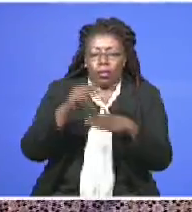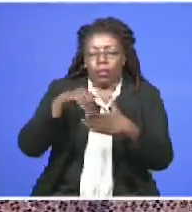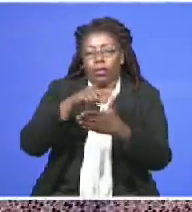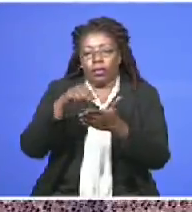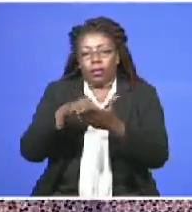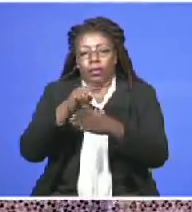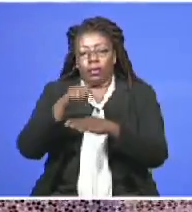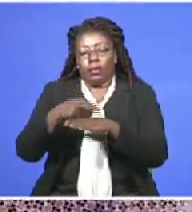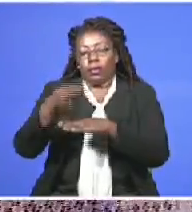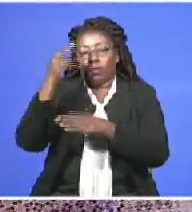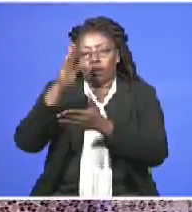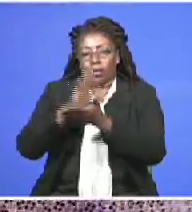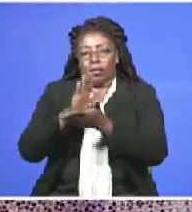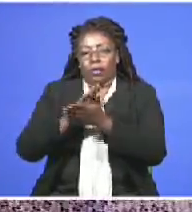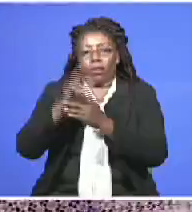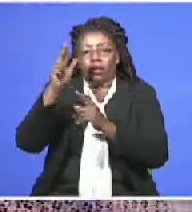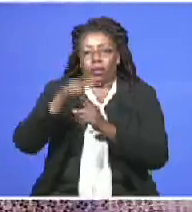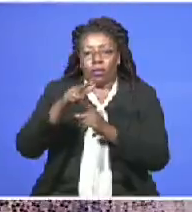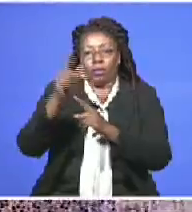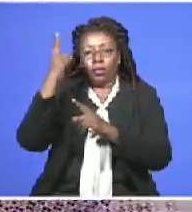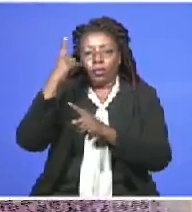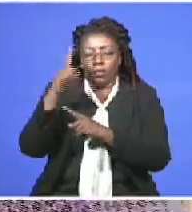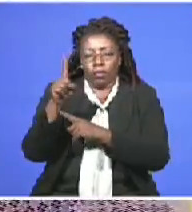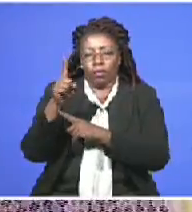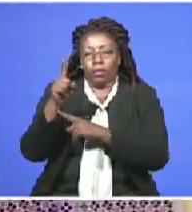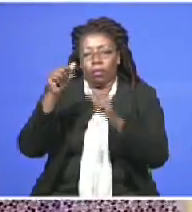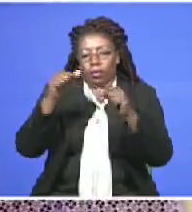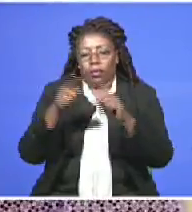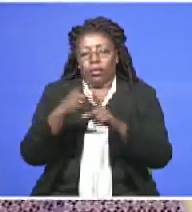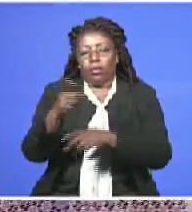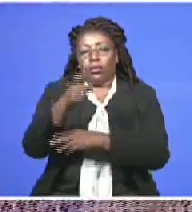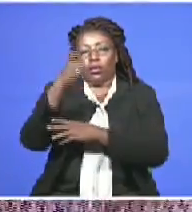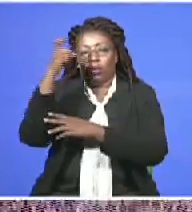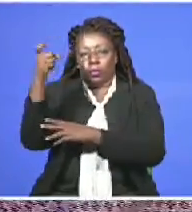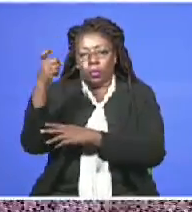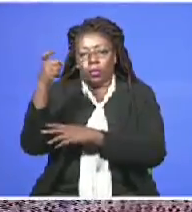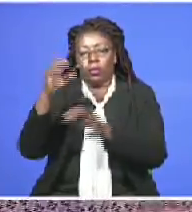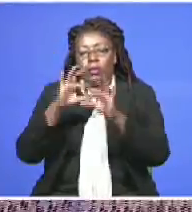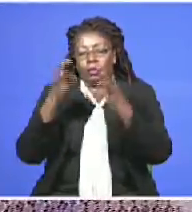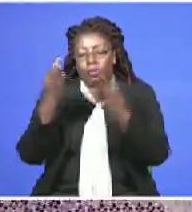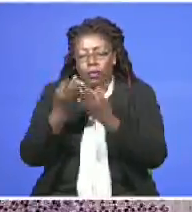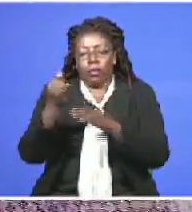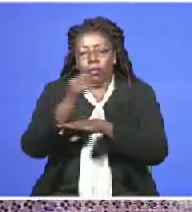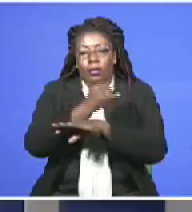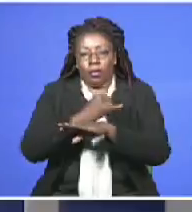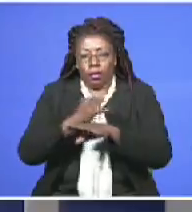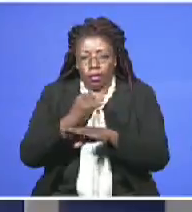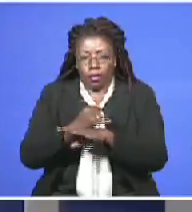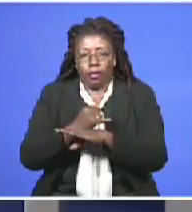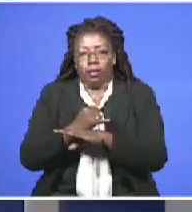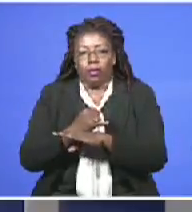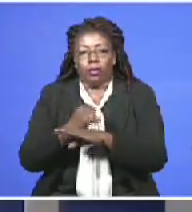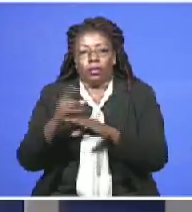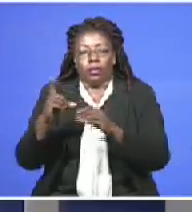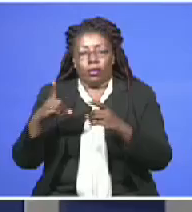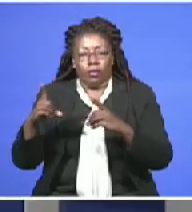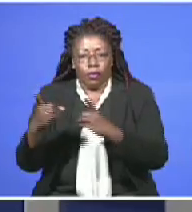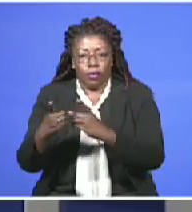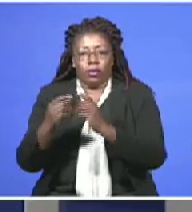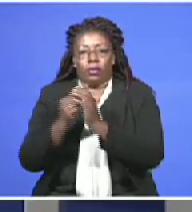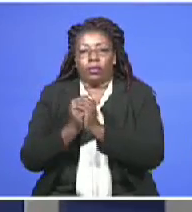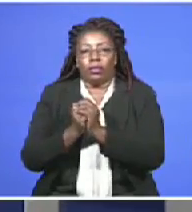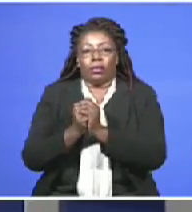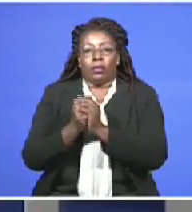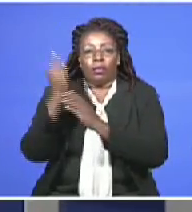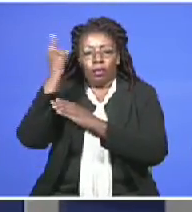this National High School Basketball Championships for the sake of being able to win the Family Island division. Some special